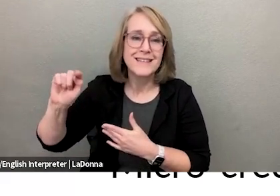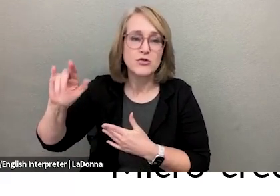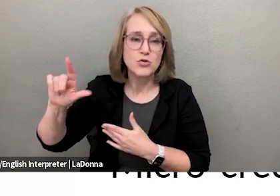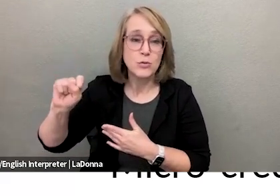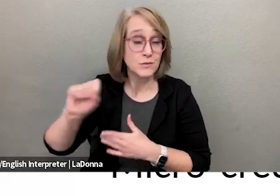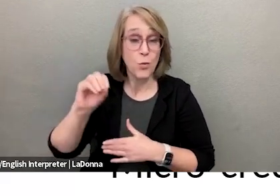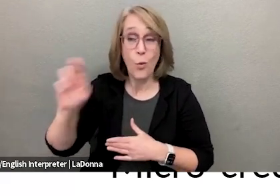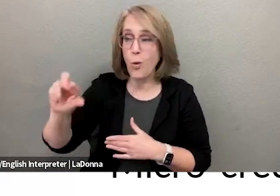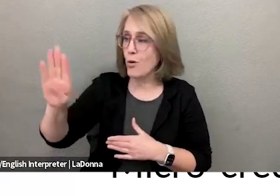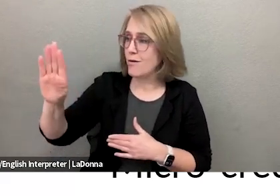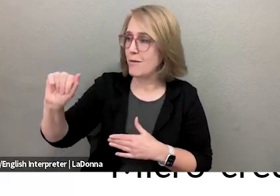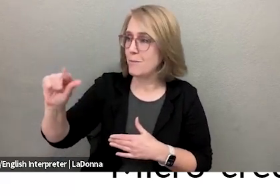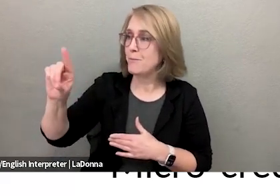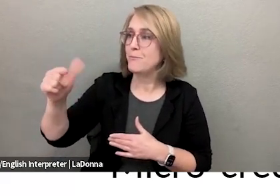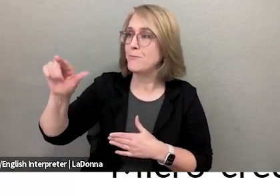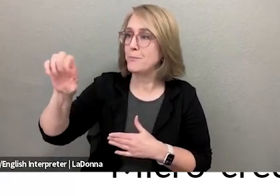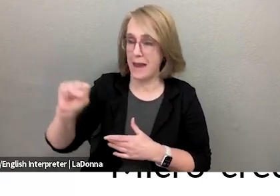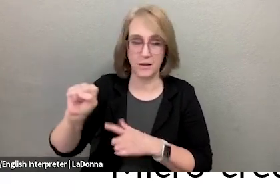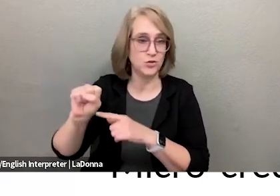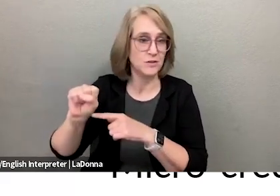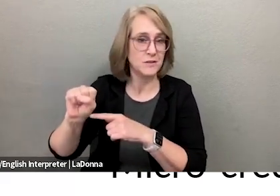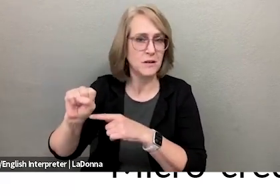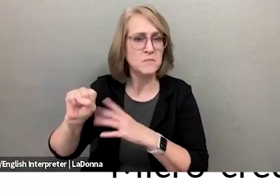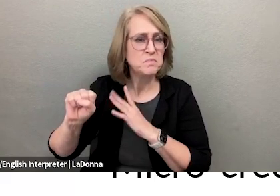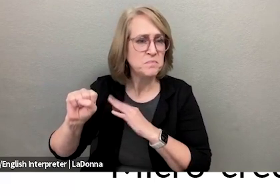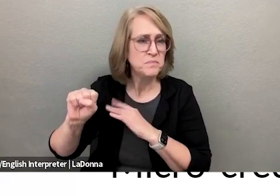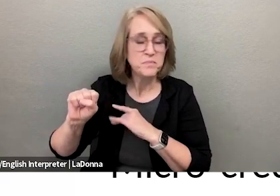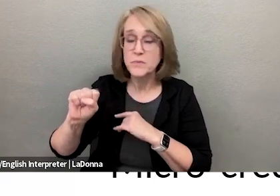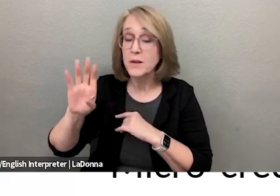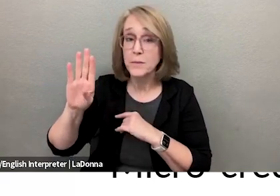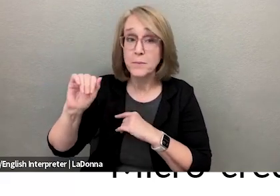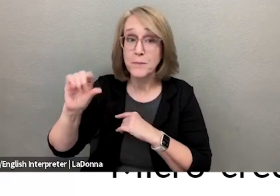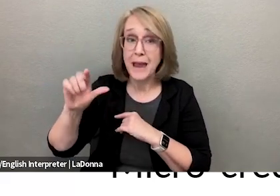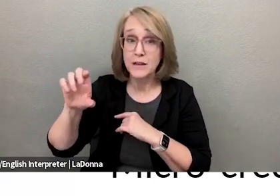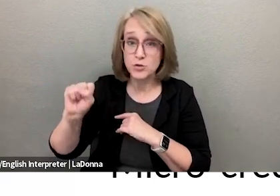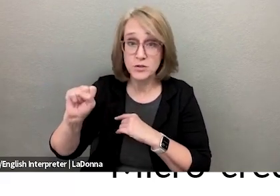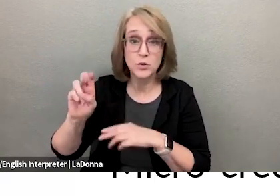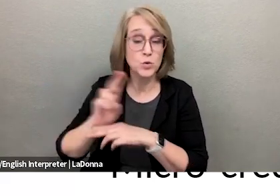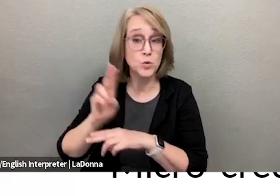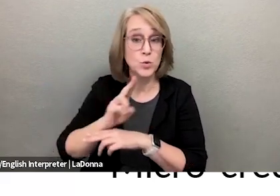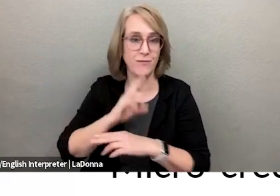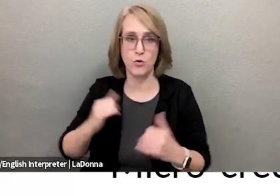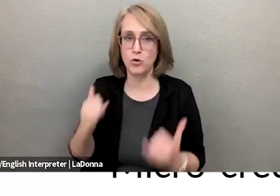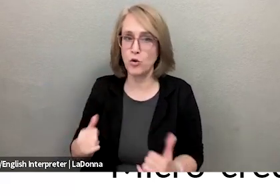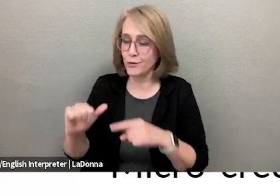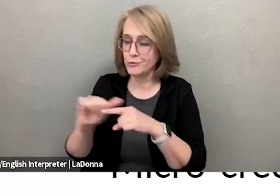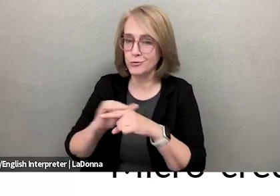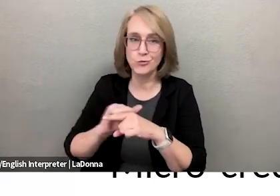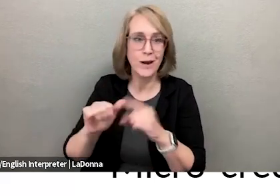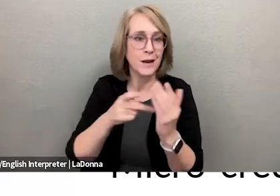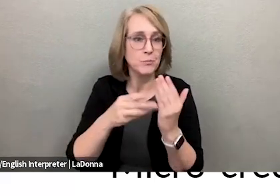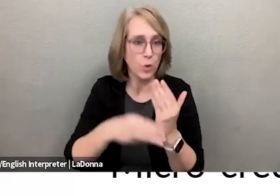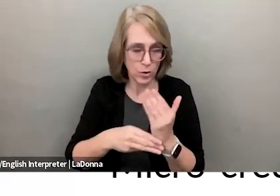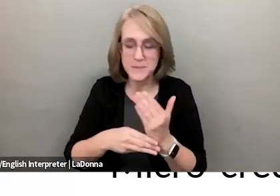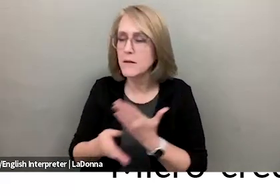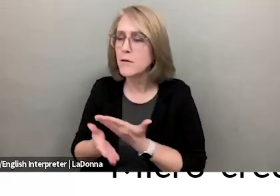And what's unique about this is that these were leveraging current training programs that are